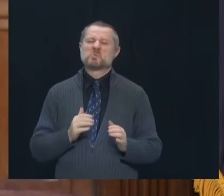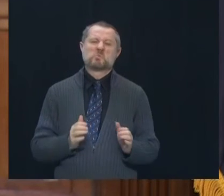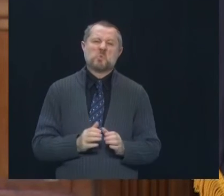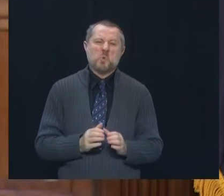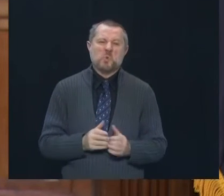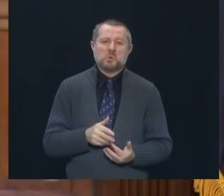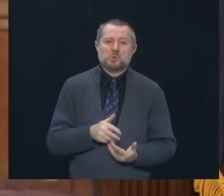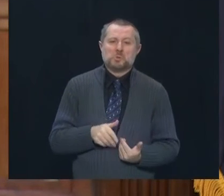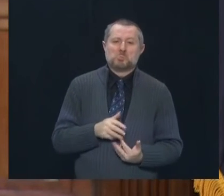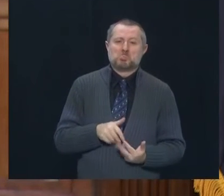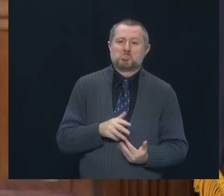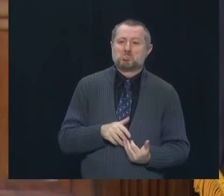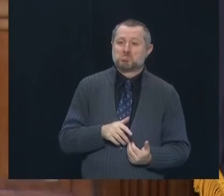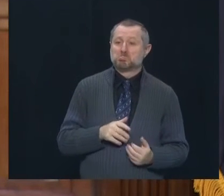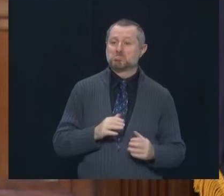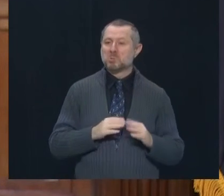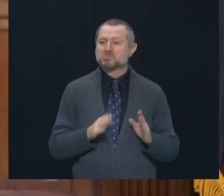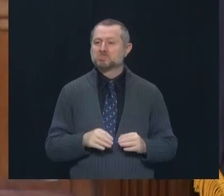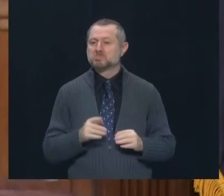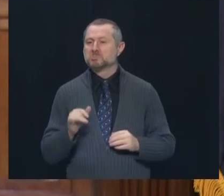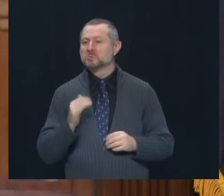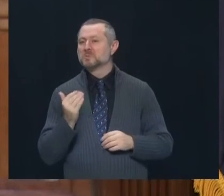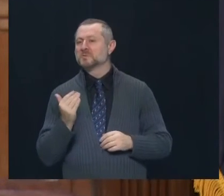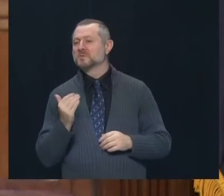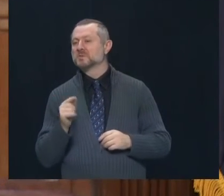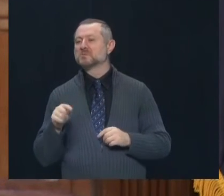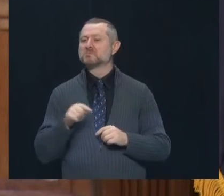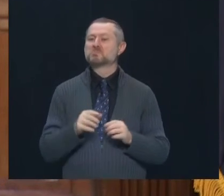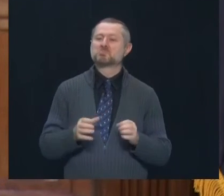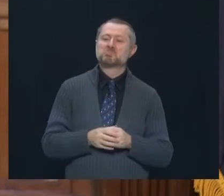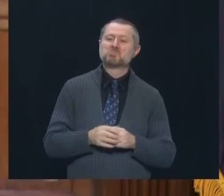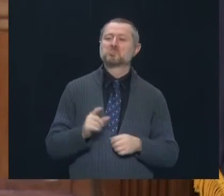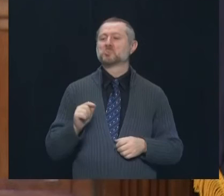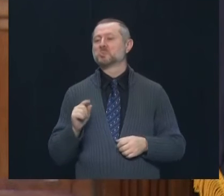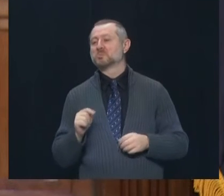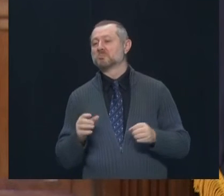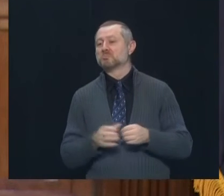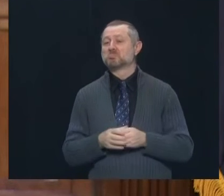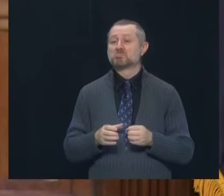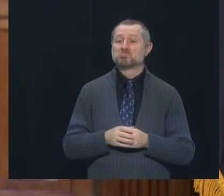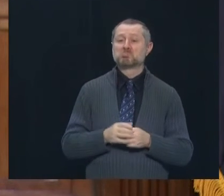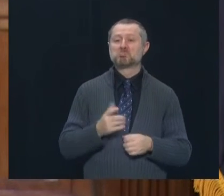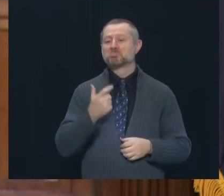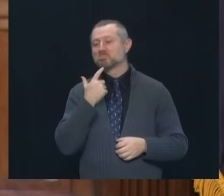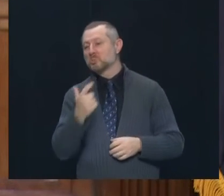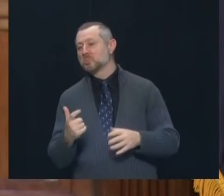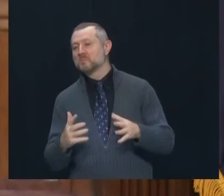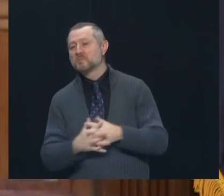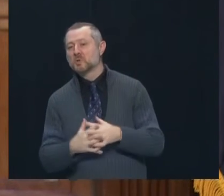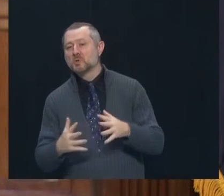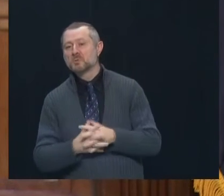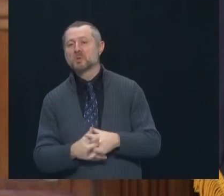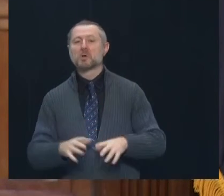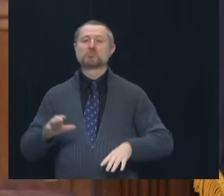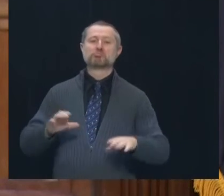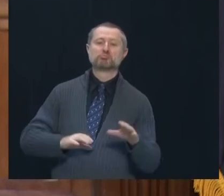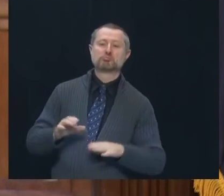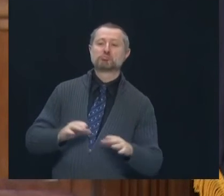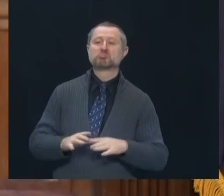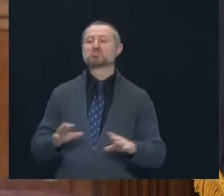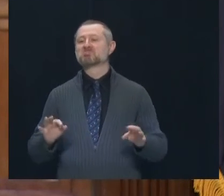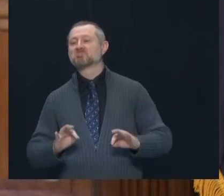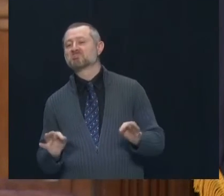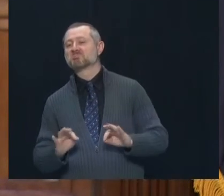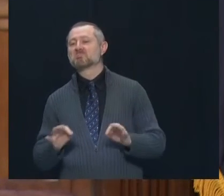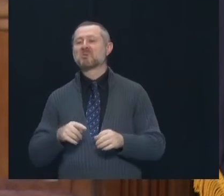the house. 15 people, 20 people, we'll watch a ball game, and it's just